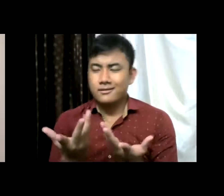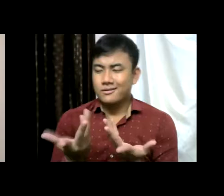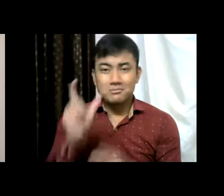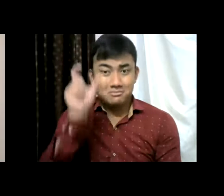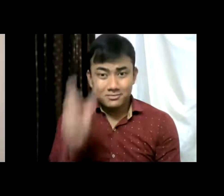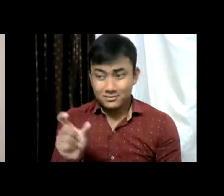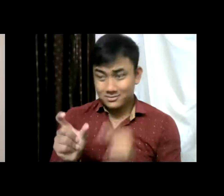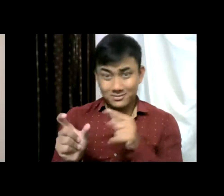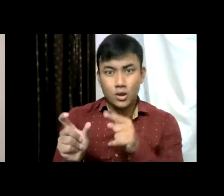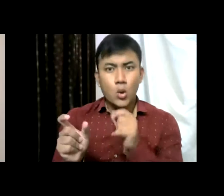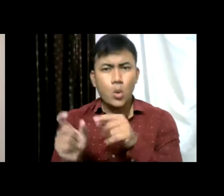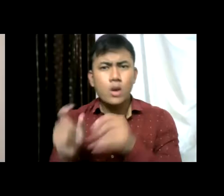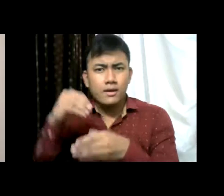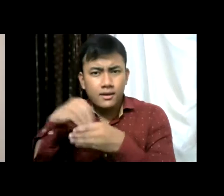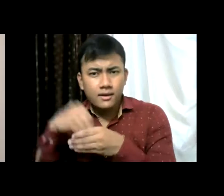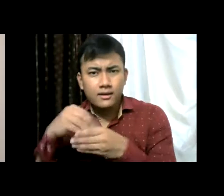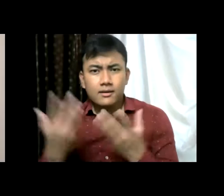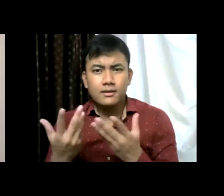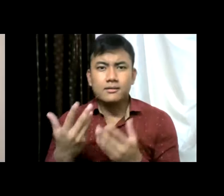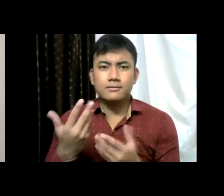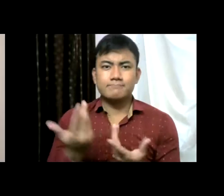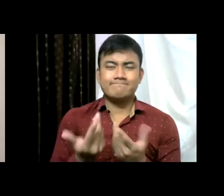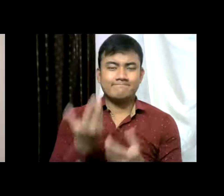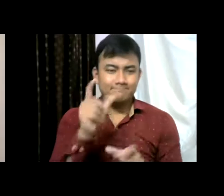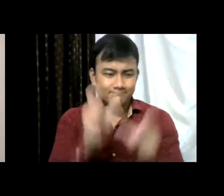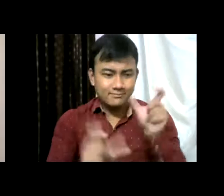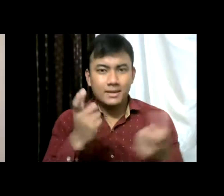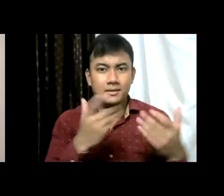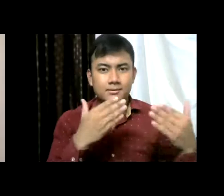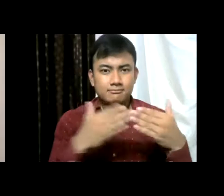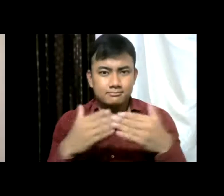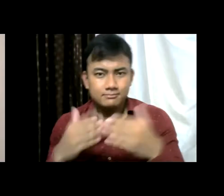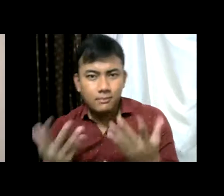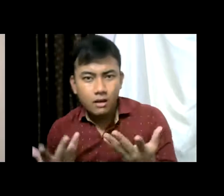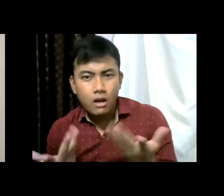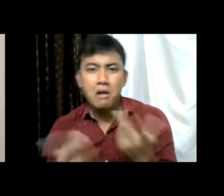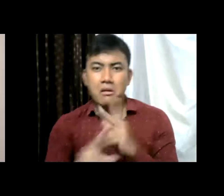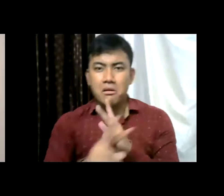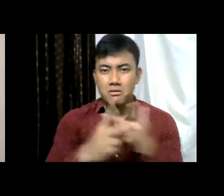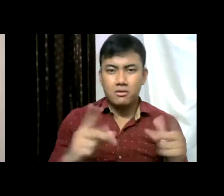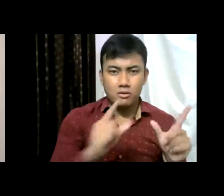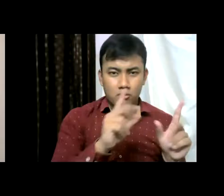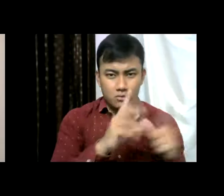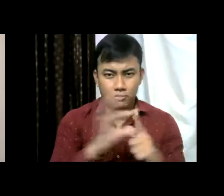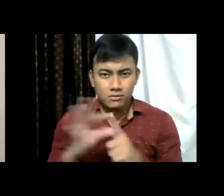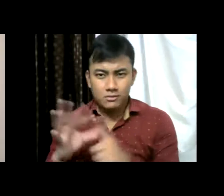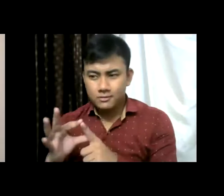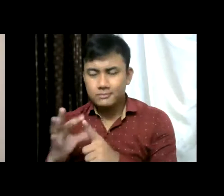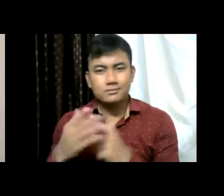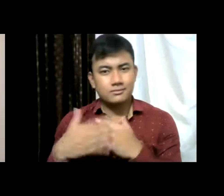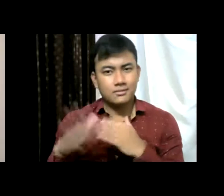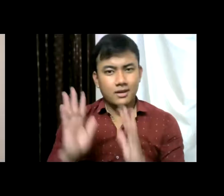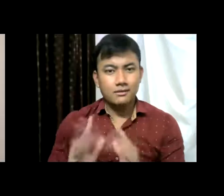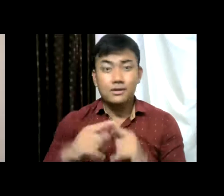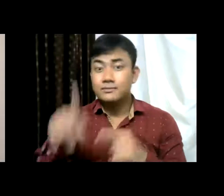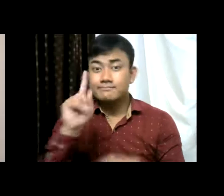may be cultivating socially distanced dating etiquettes and much more in this new environment.